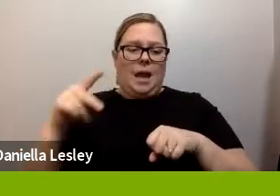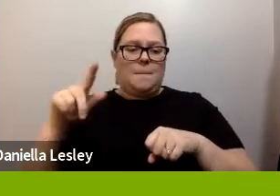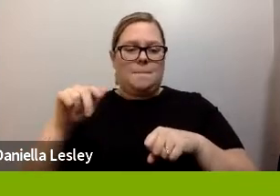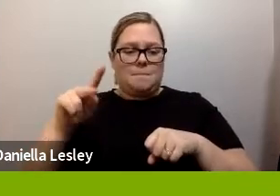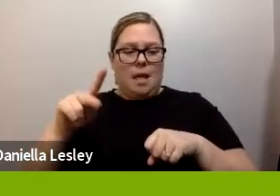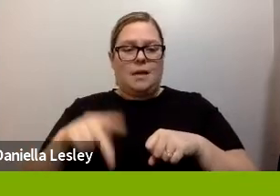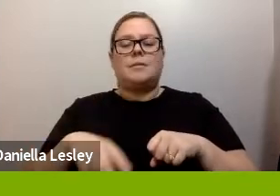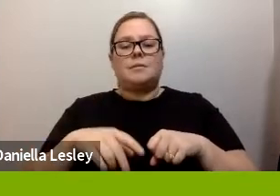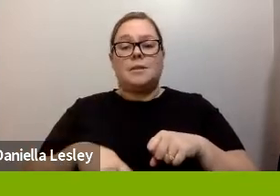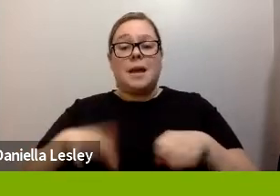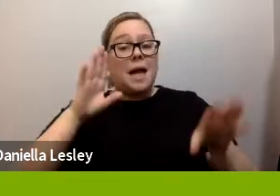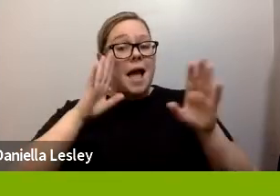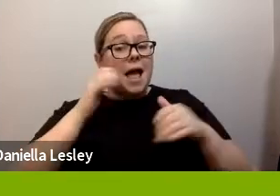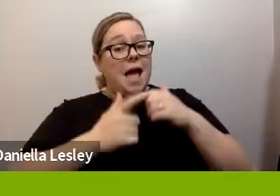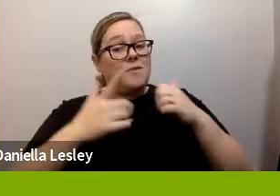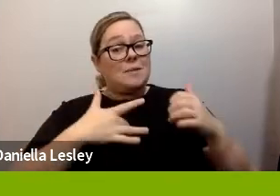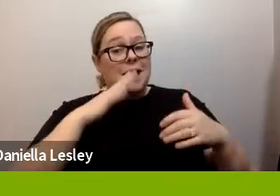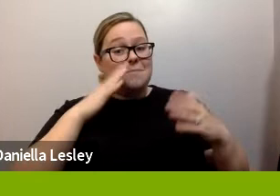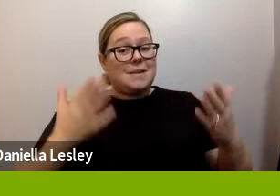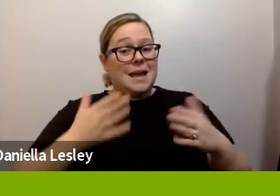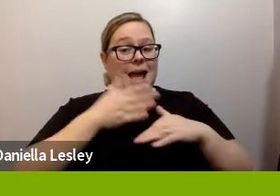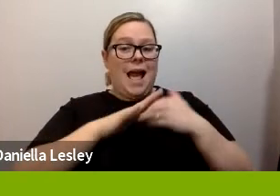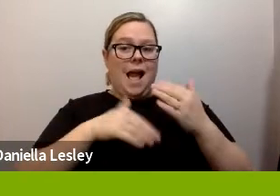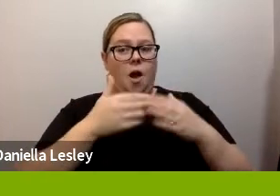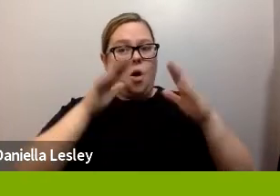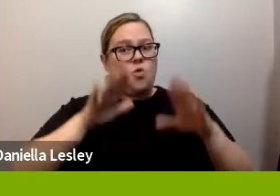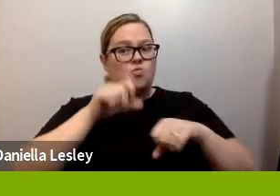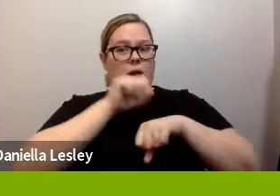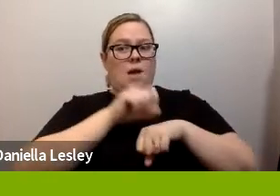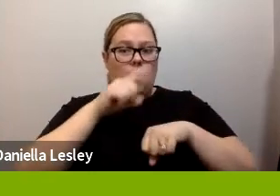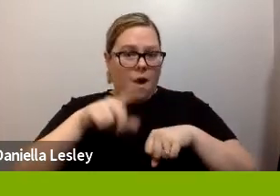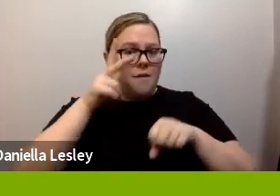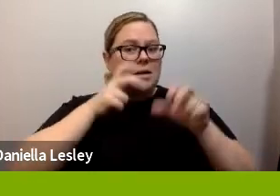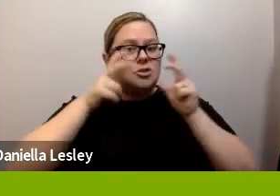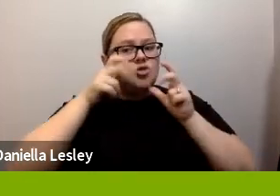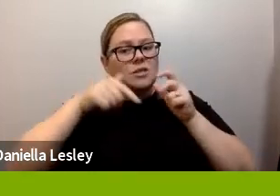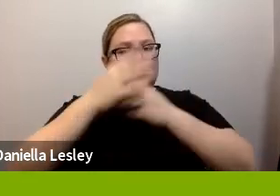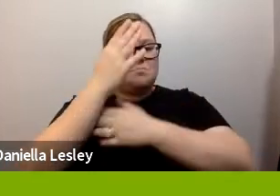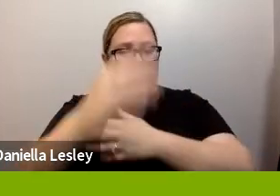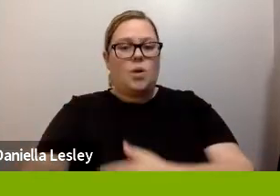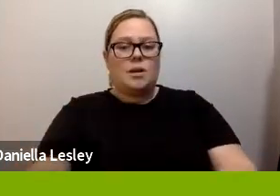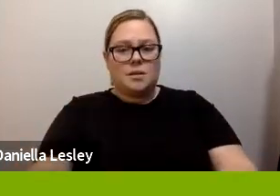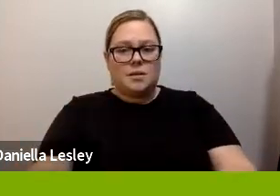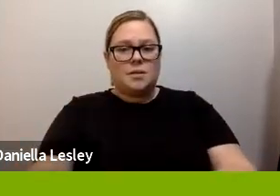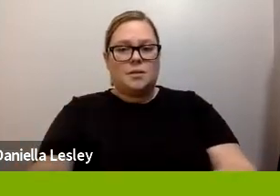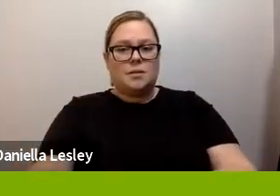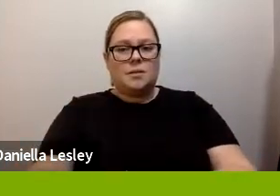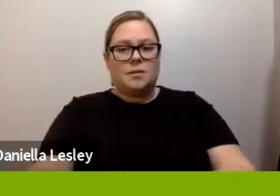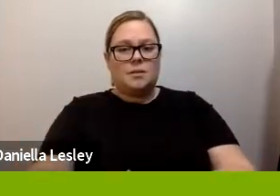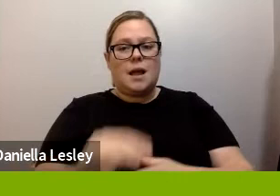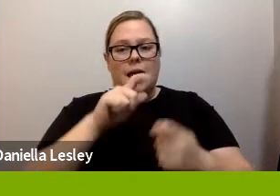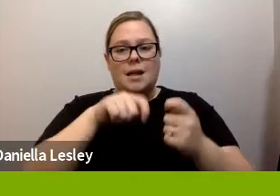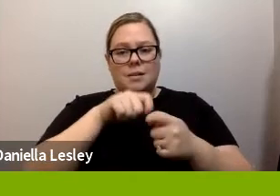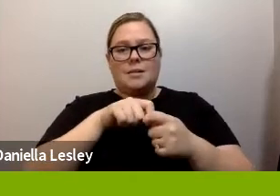Hello, everyone. I'm excited to be here after all the great work you've been hearing about this morning. And particularly,